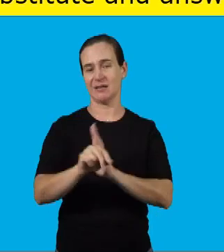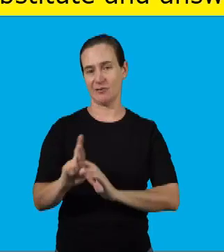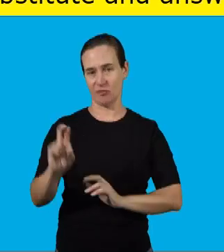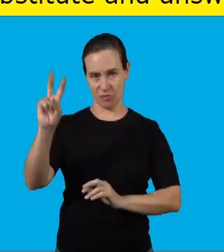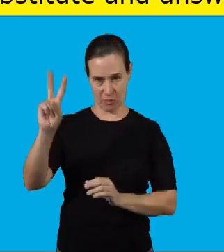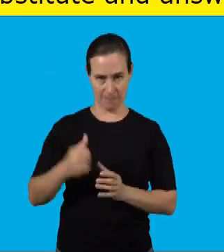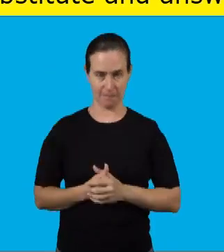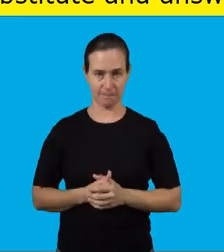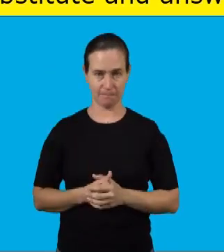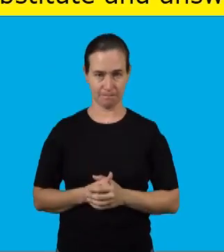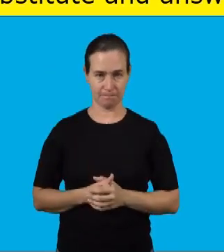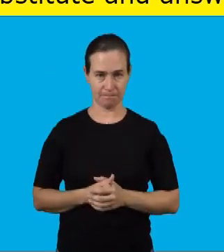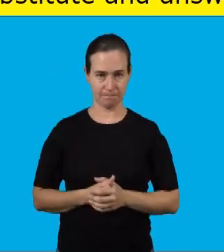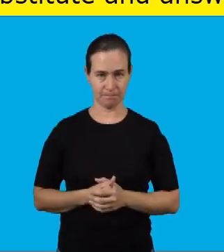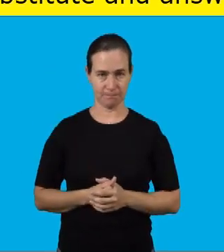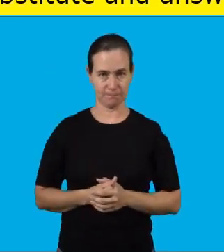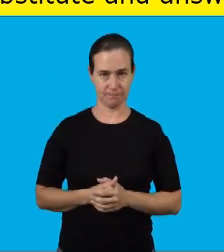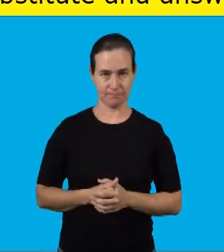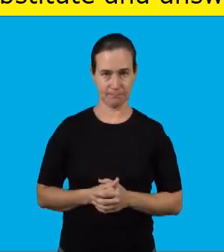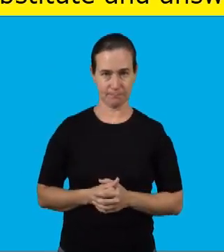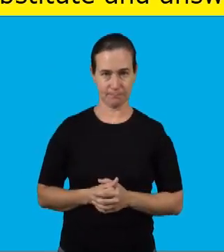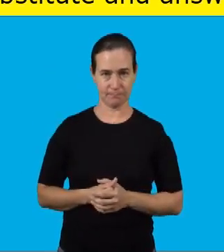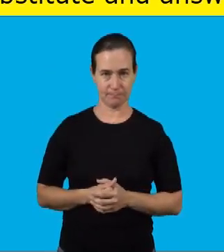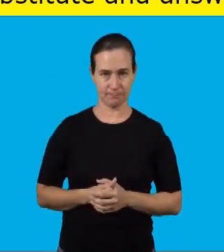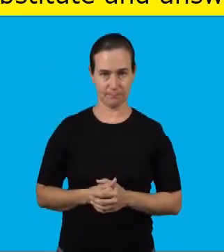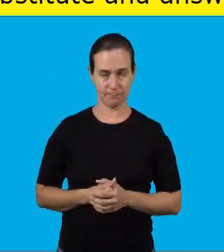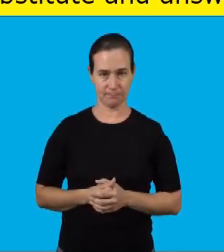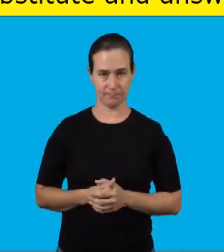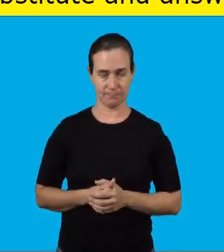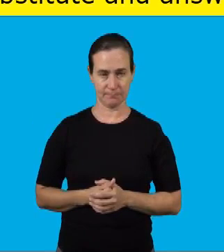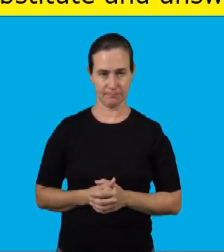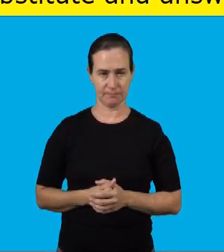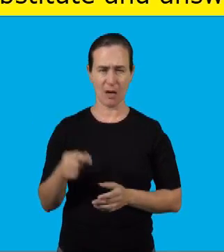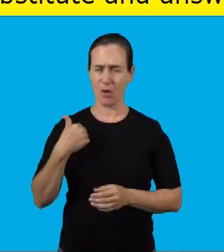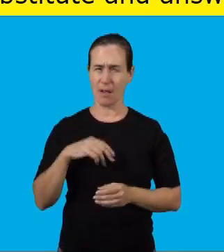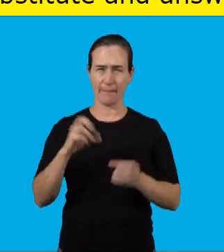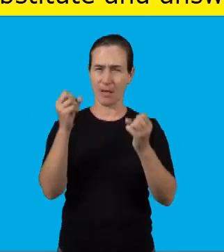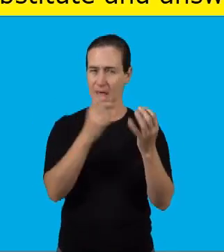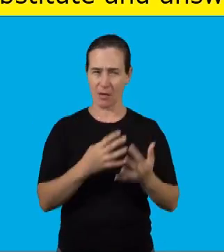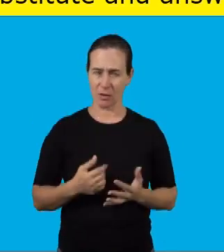negative r squared. Now, you will see that if we calculate 8